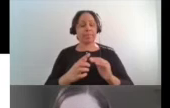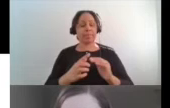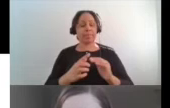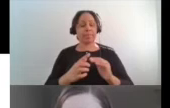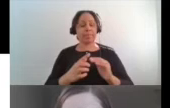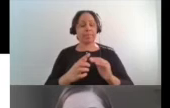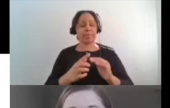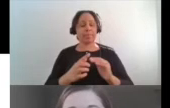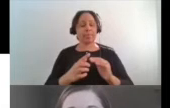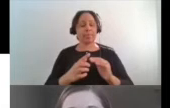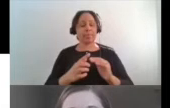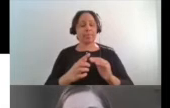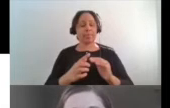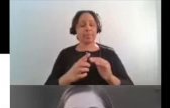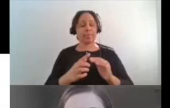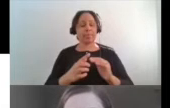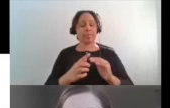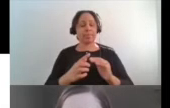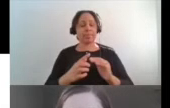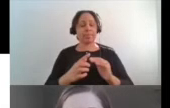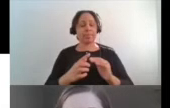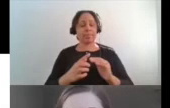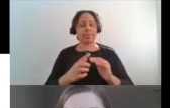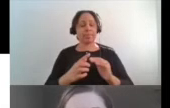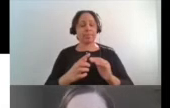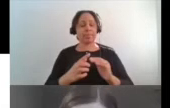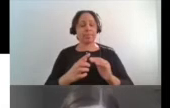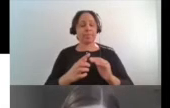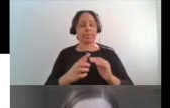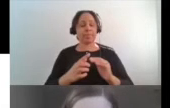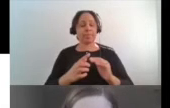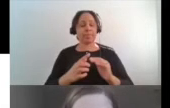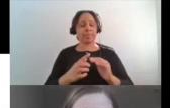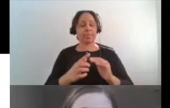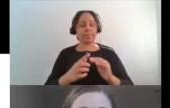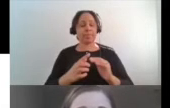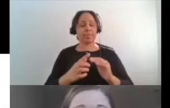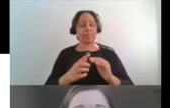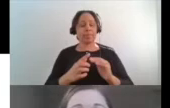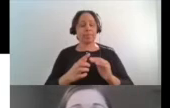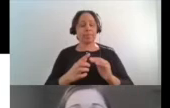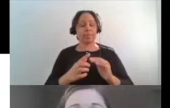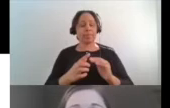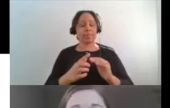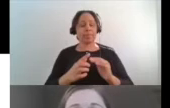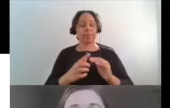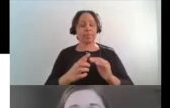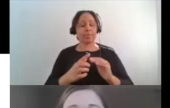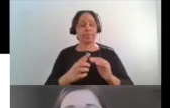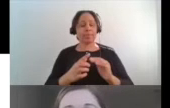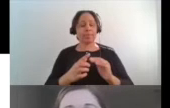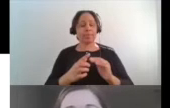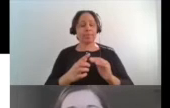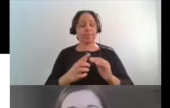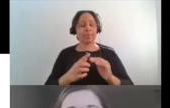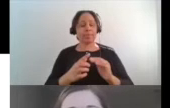also play into this. So it's a big team and a big process. So that being said, this is kind